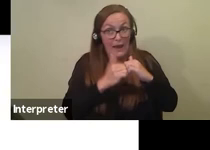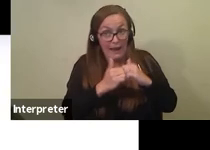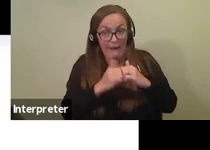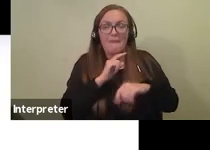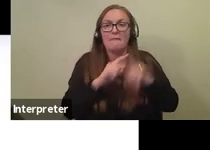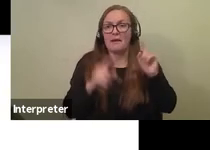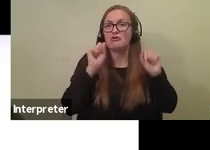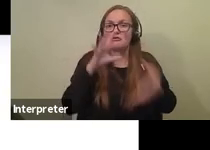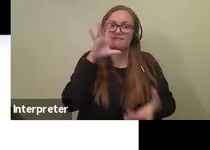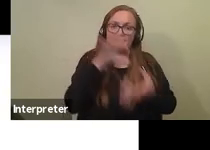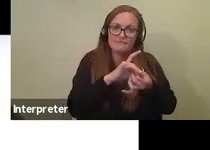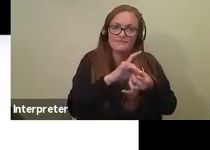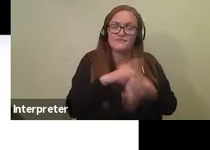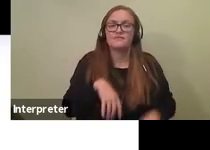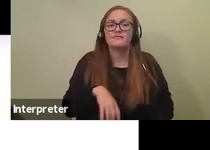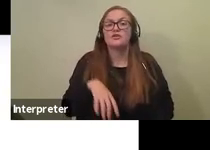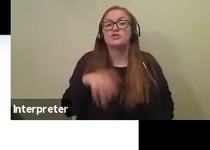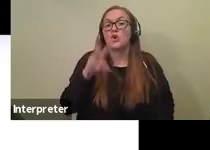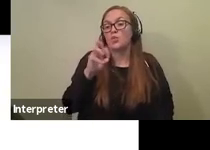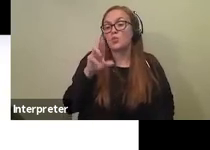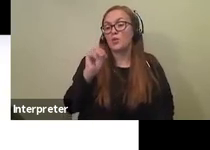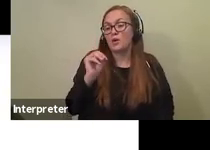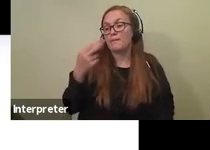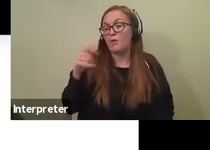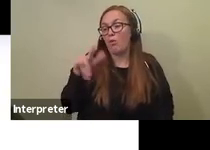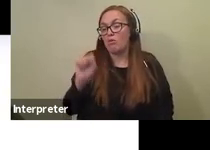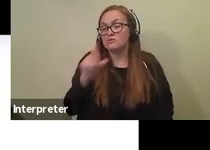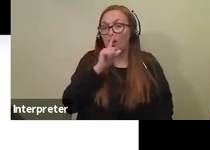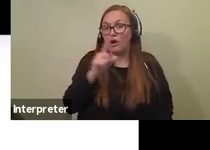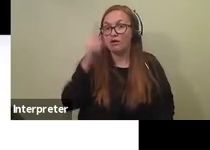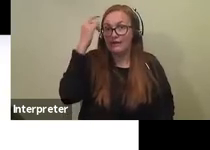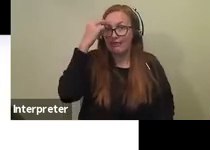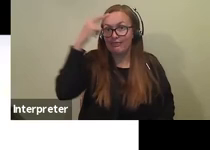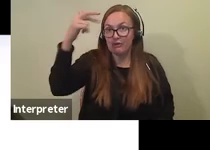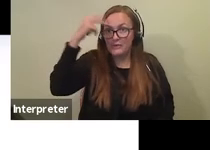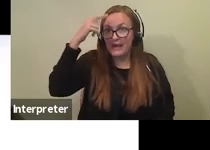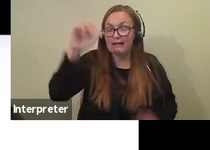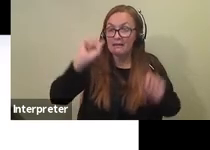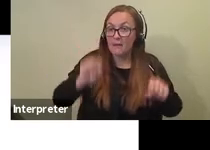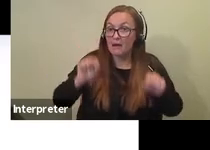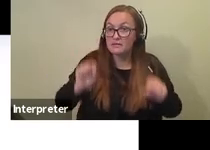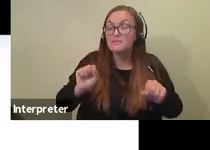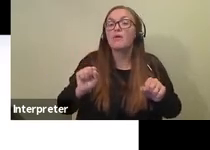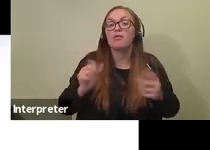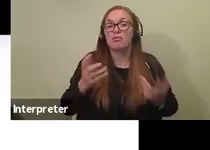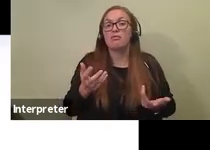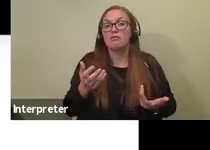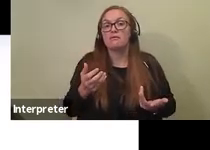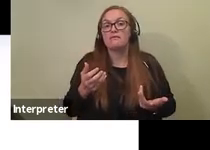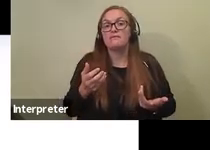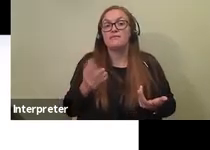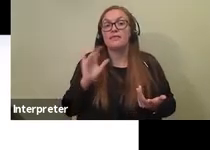wormholes are theoretically possible in that they're a mathematically valid solution of all of